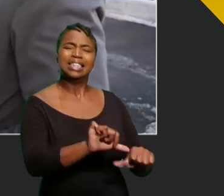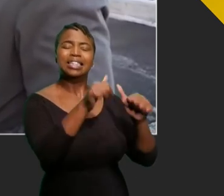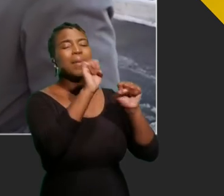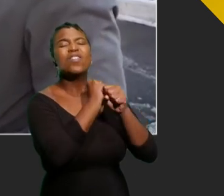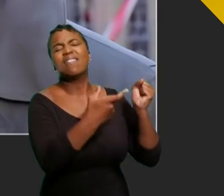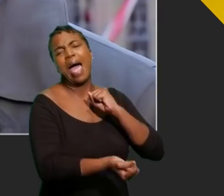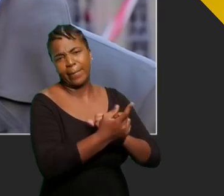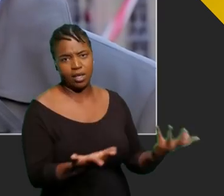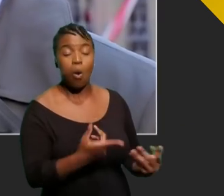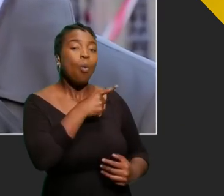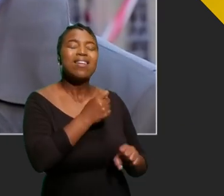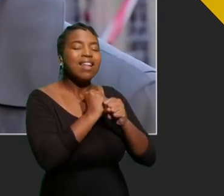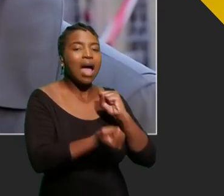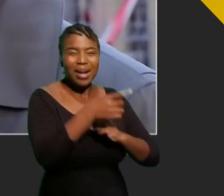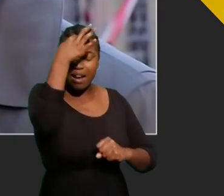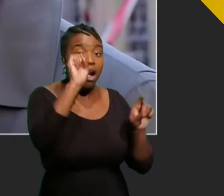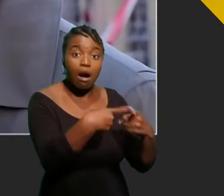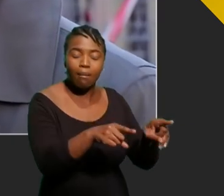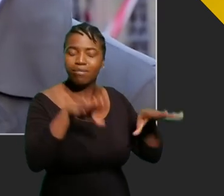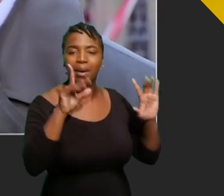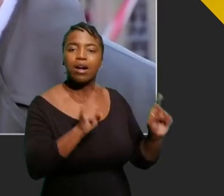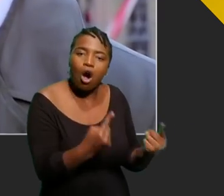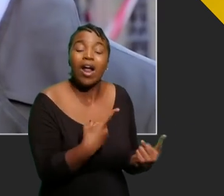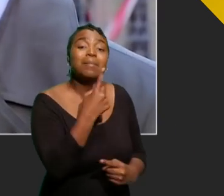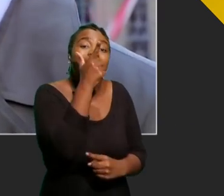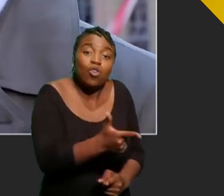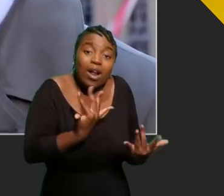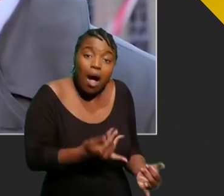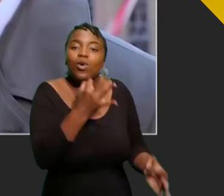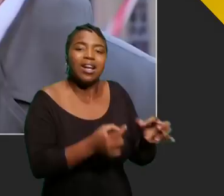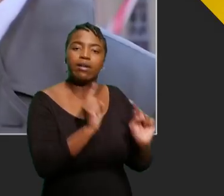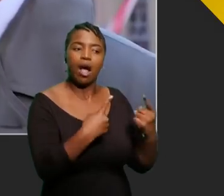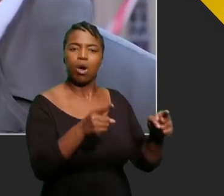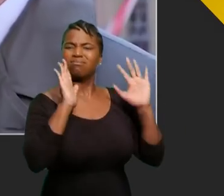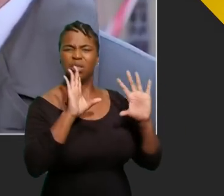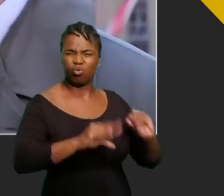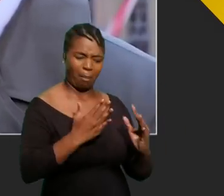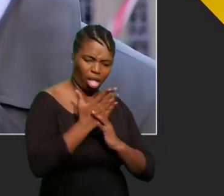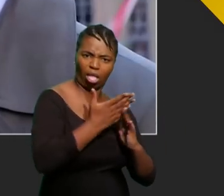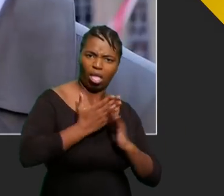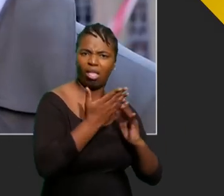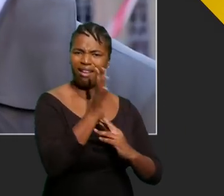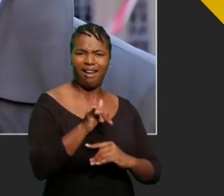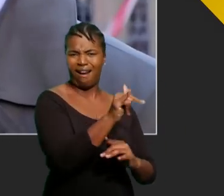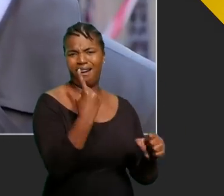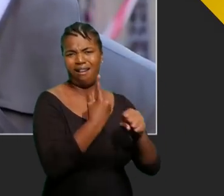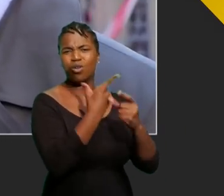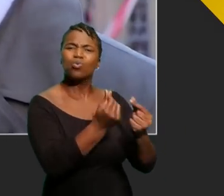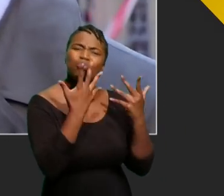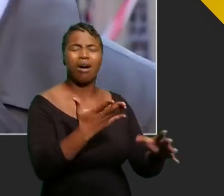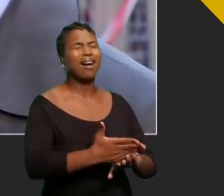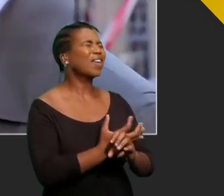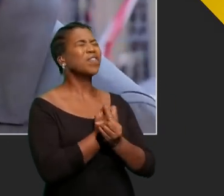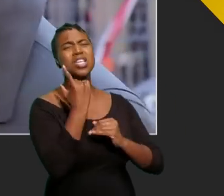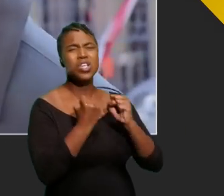you that'll never happen. I'm telling you the government can't keep its hands off it. I'm telling you politicians cannot stop interfering in airlines. They've done it